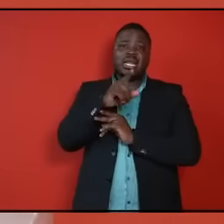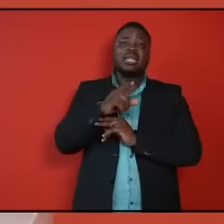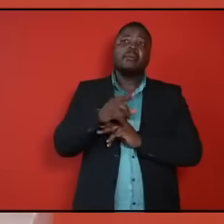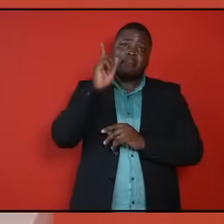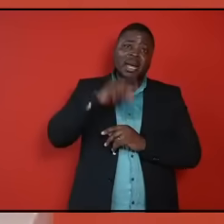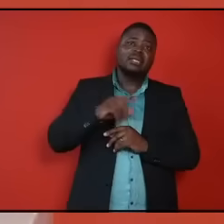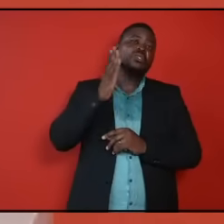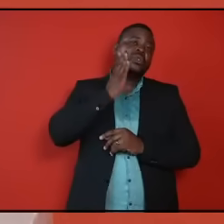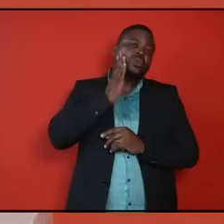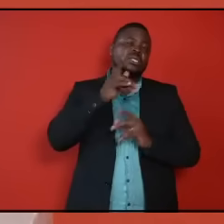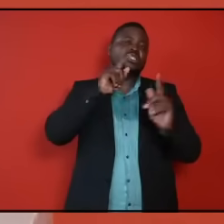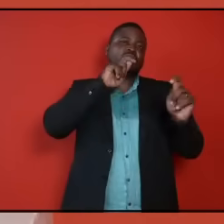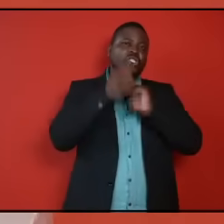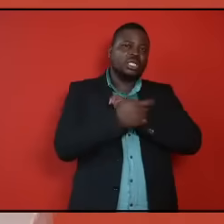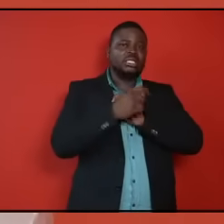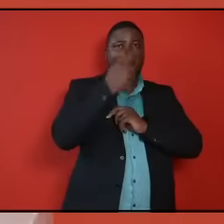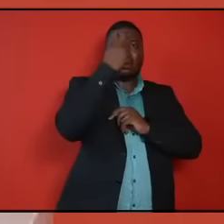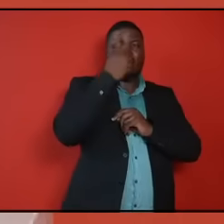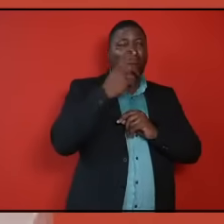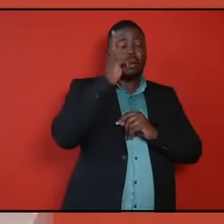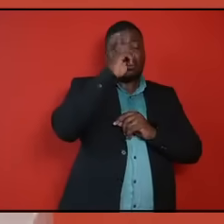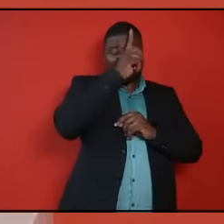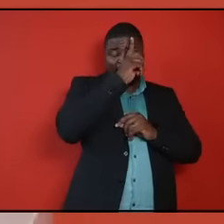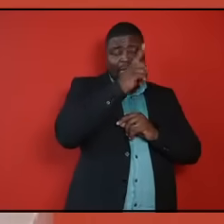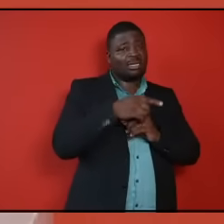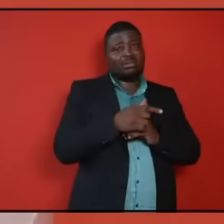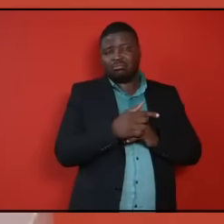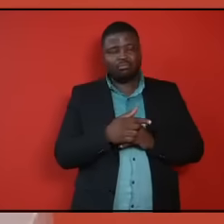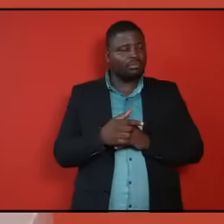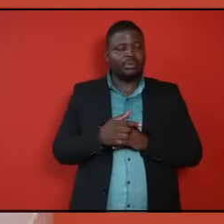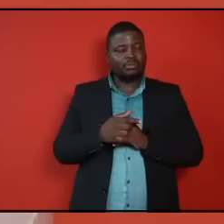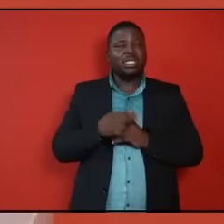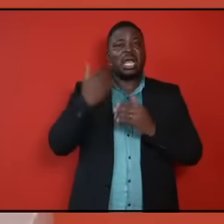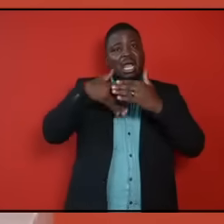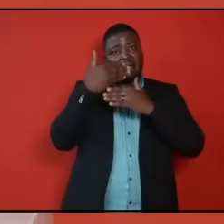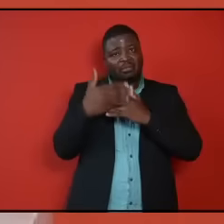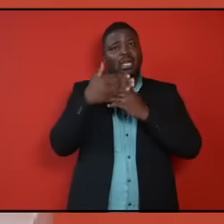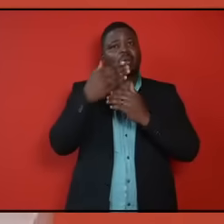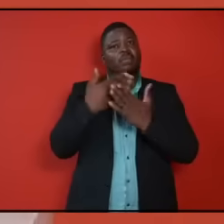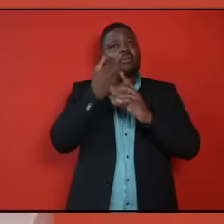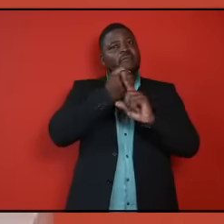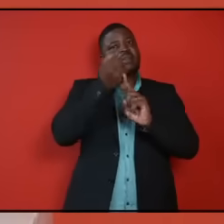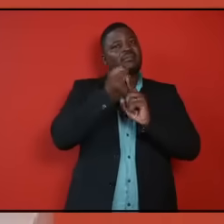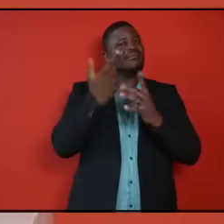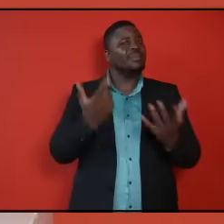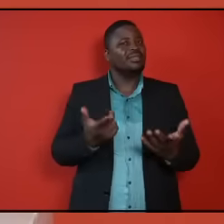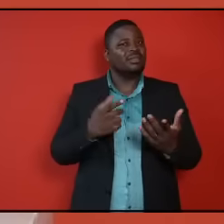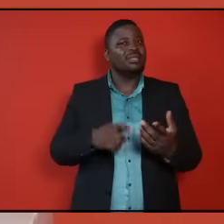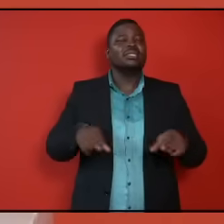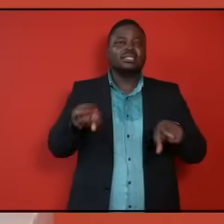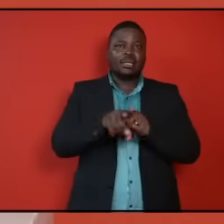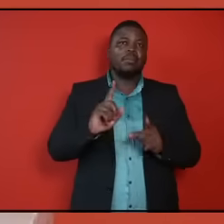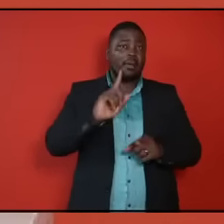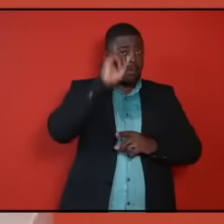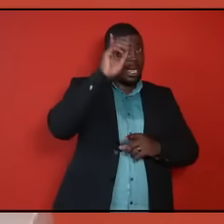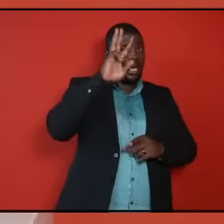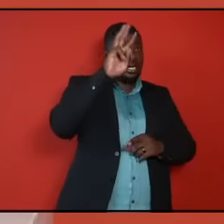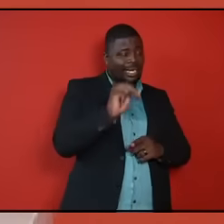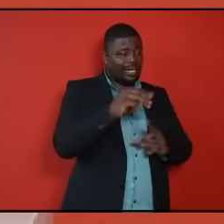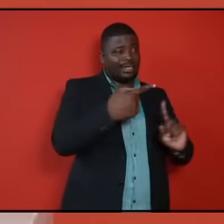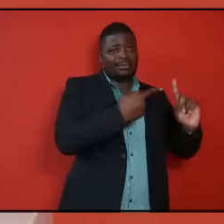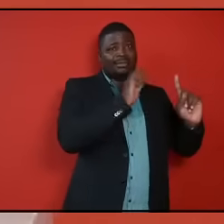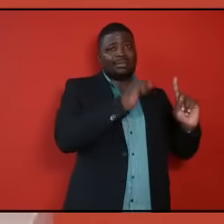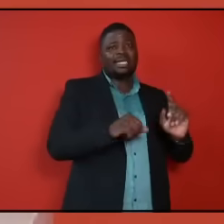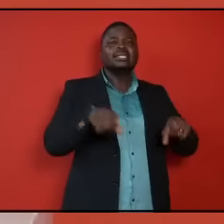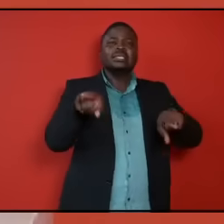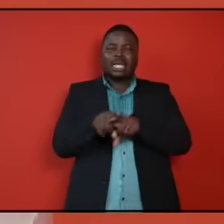So this nonsensical narrative that we hear is being pushed around. Mandela was a lawyer when he went to